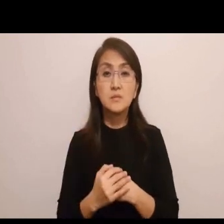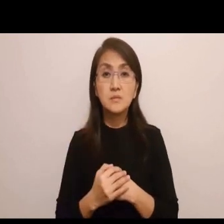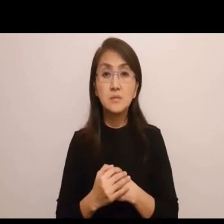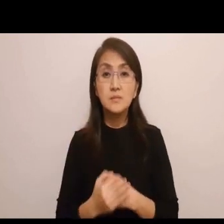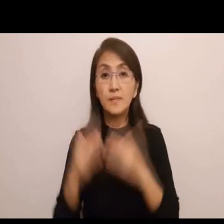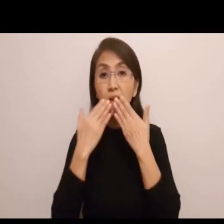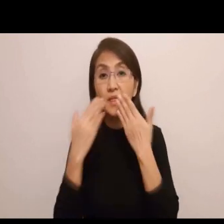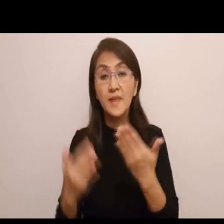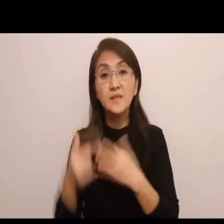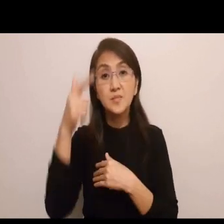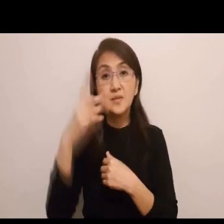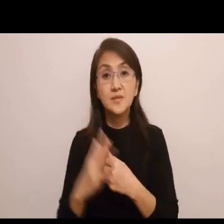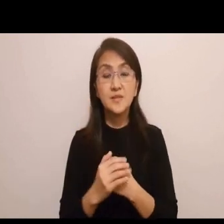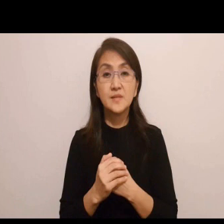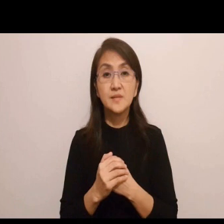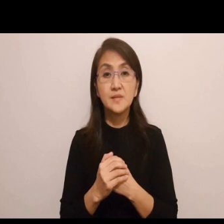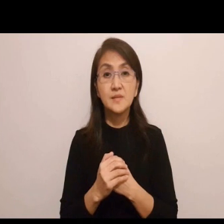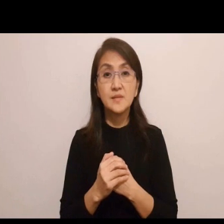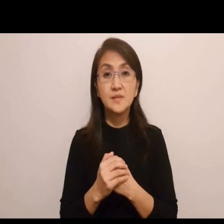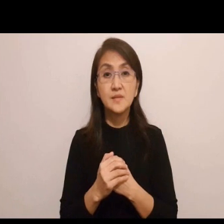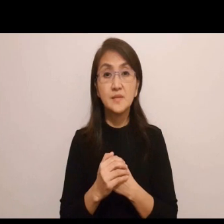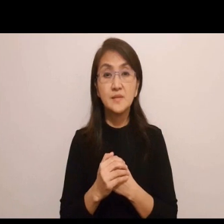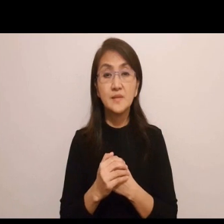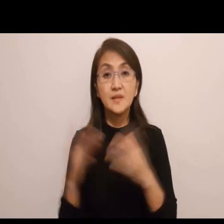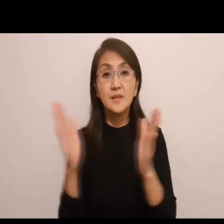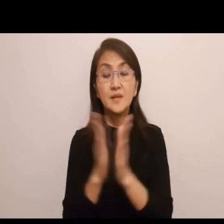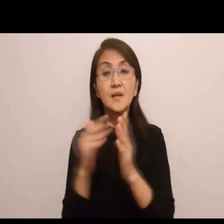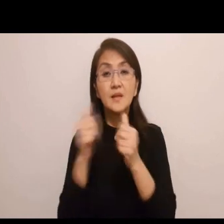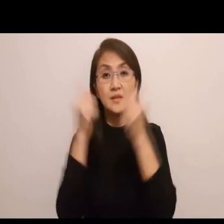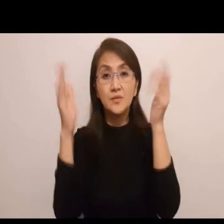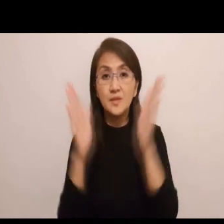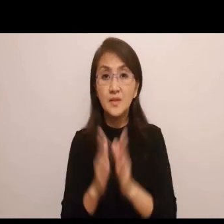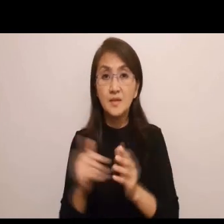The word of the Lord. Thanks be to God.